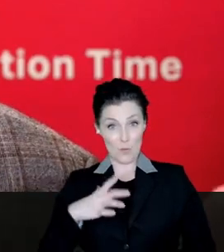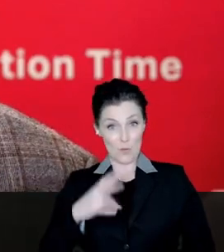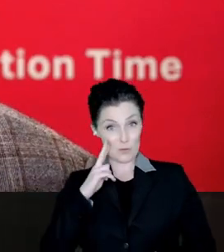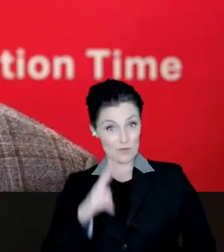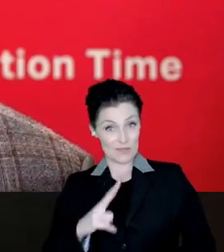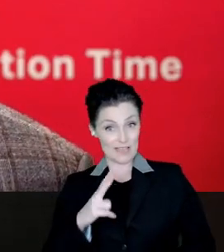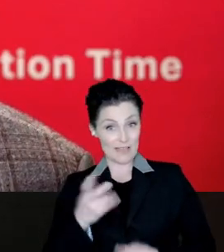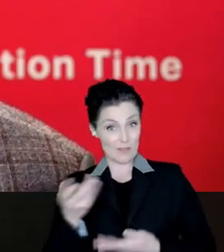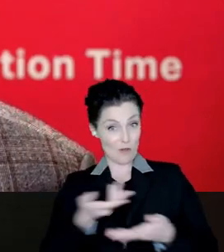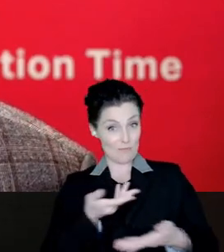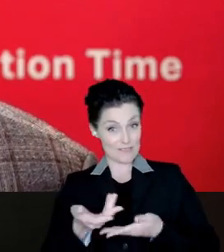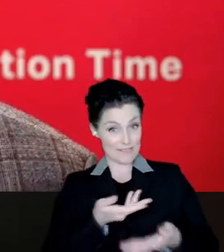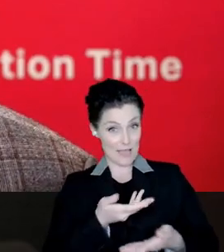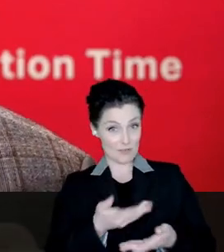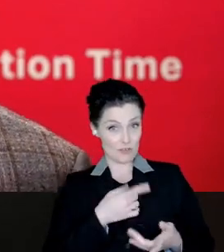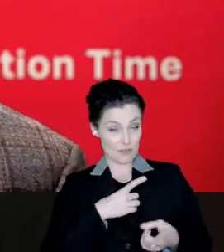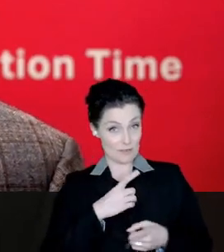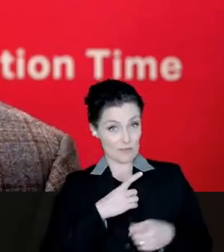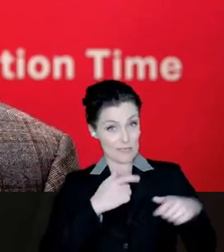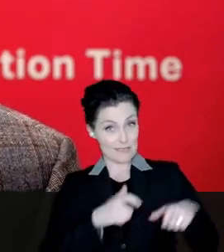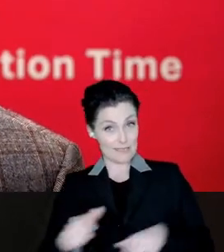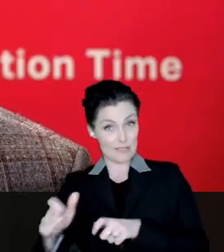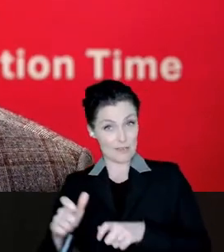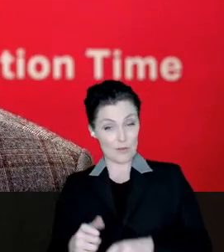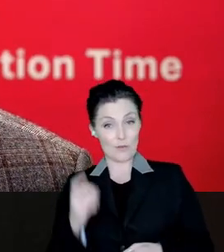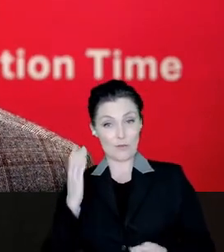sure the mayor wants to do,